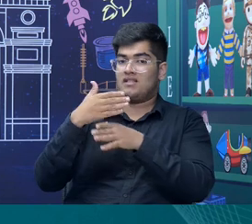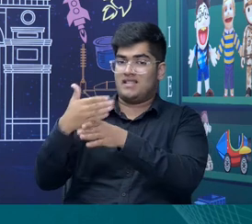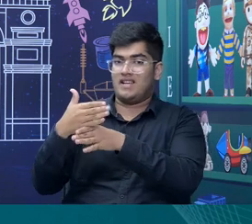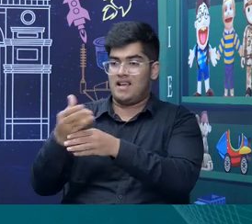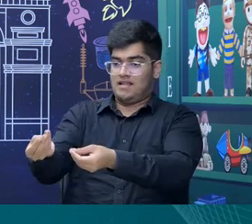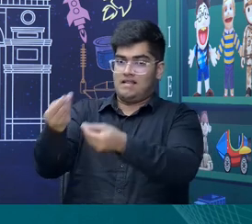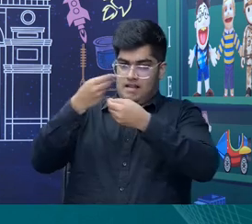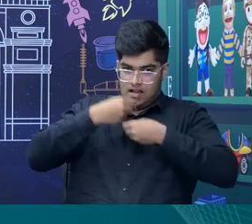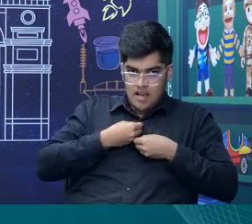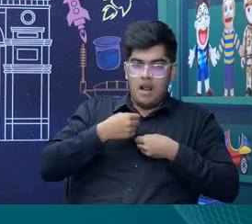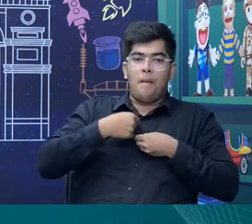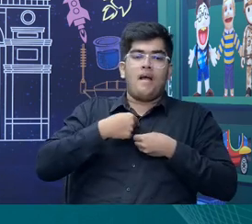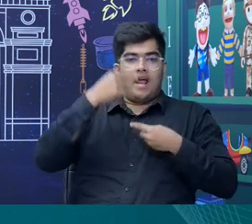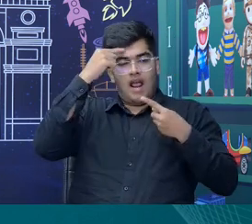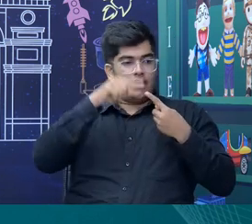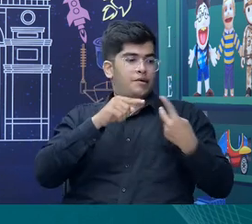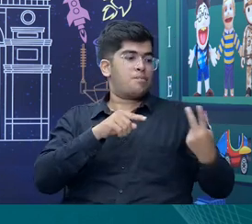agreed ratio